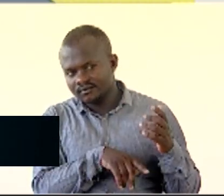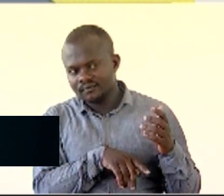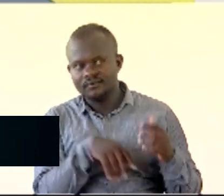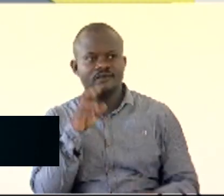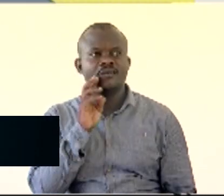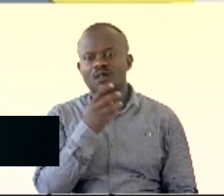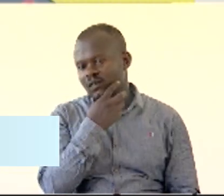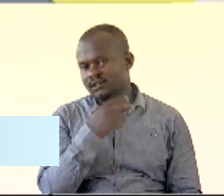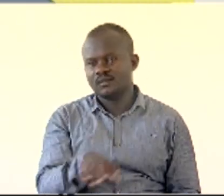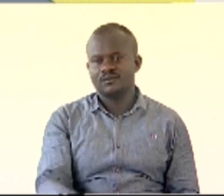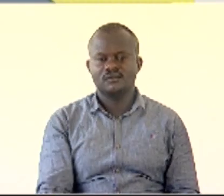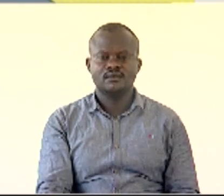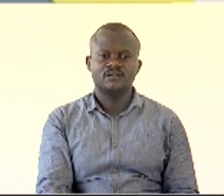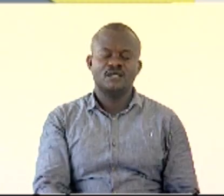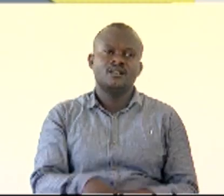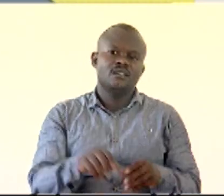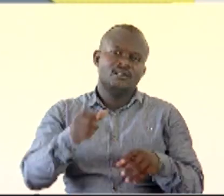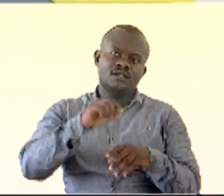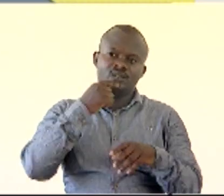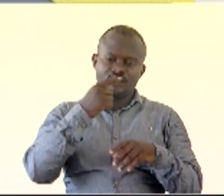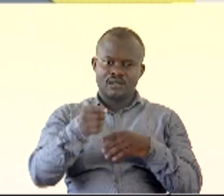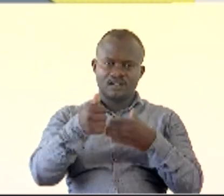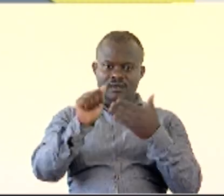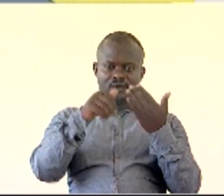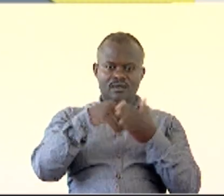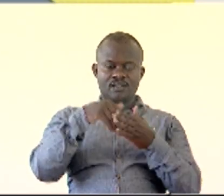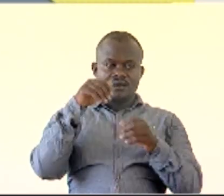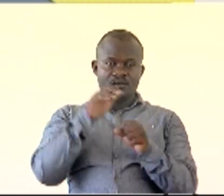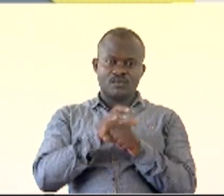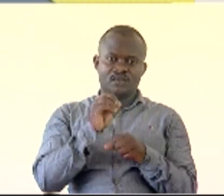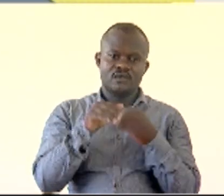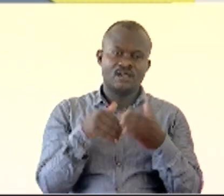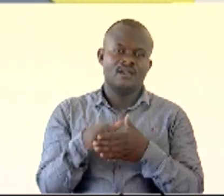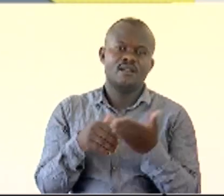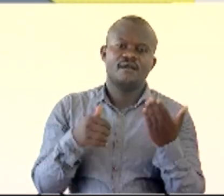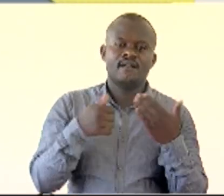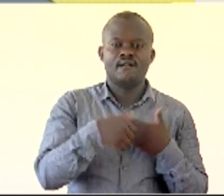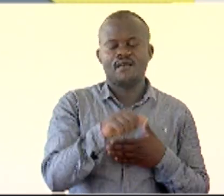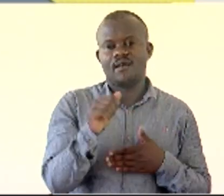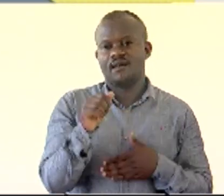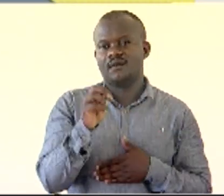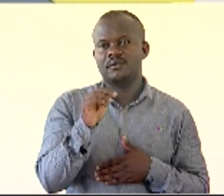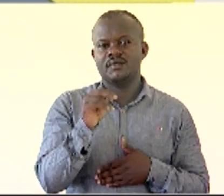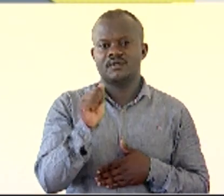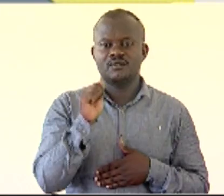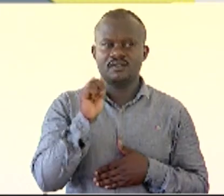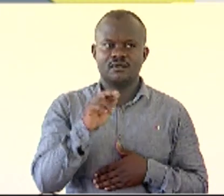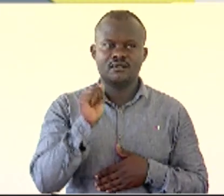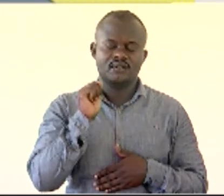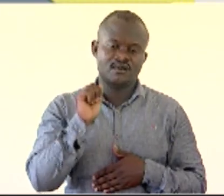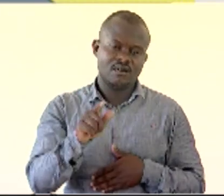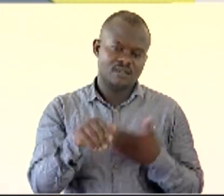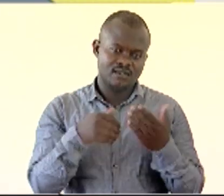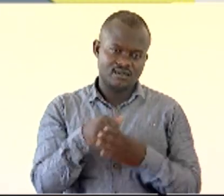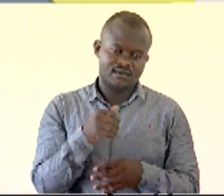water. In addition to that, most of those are minerals which we mine from